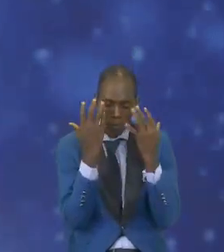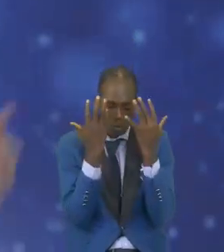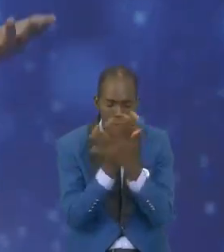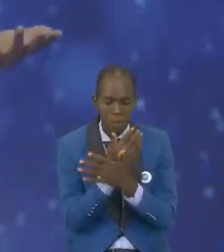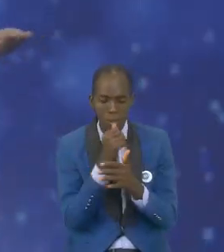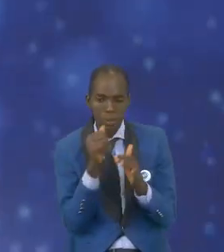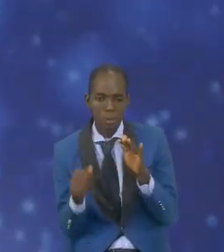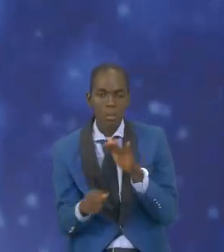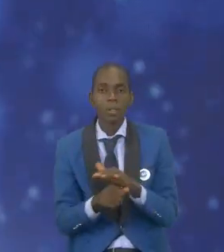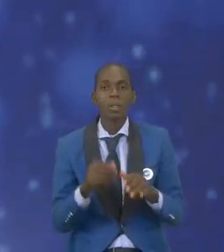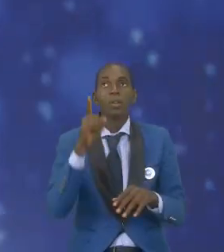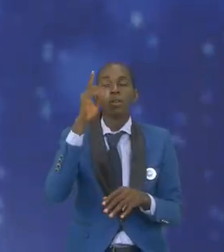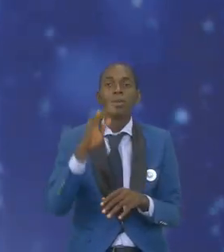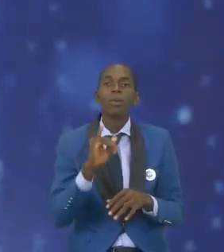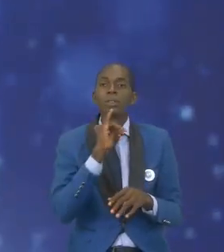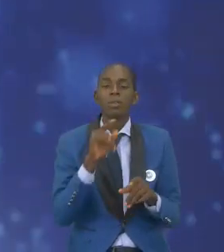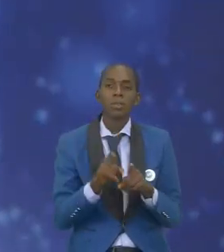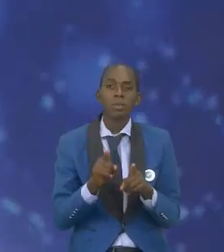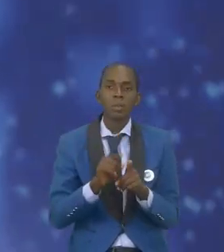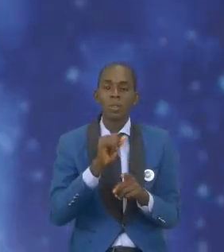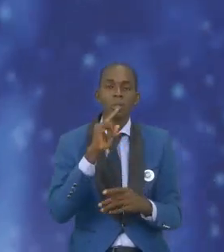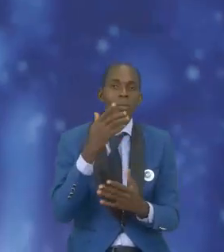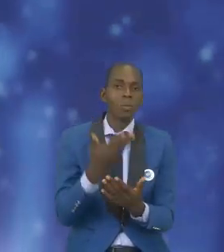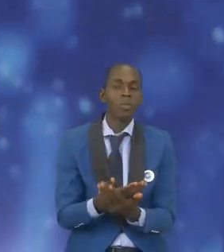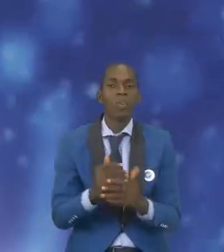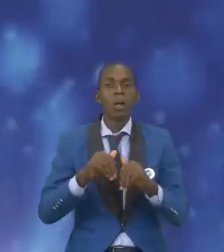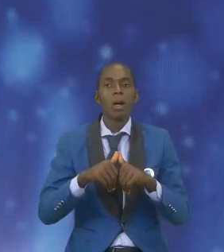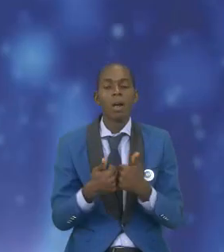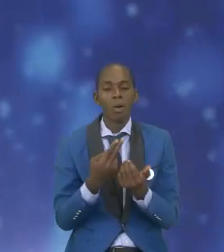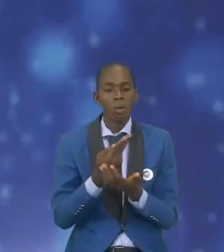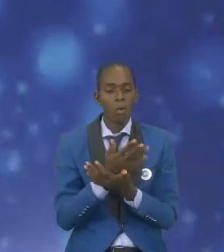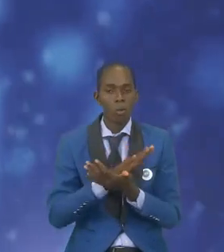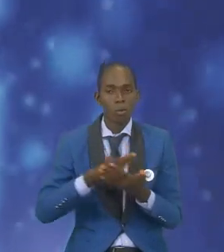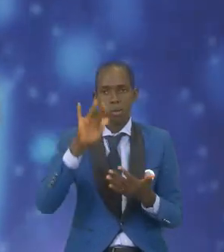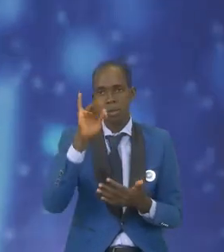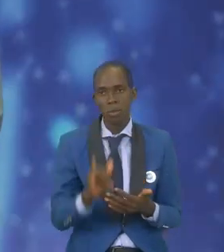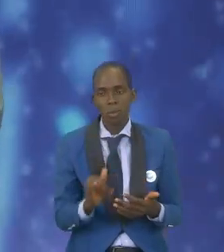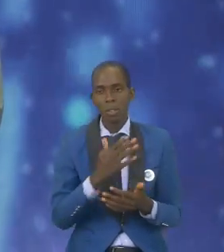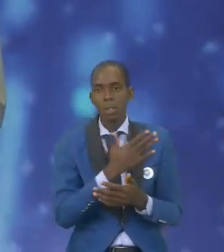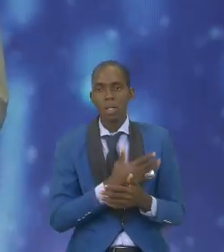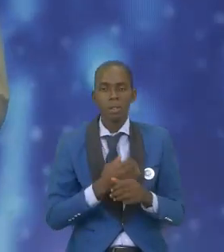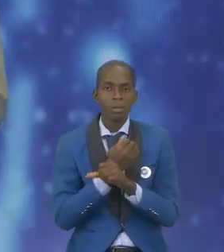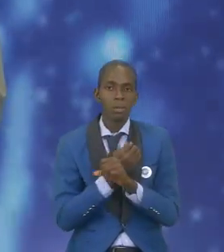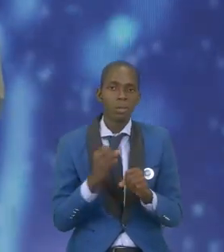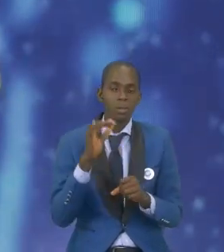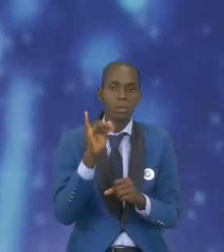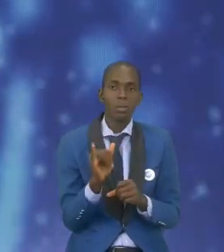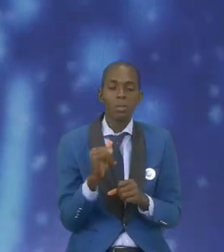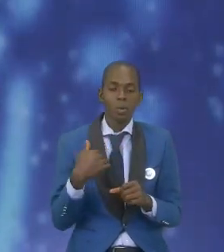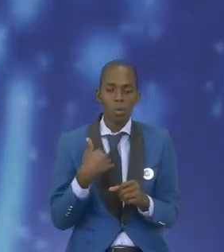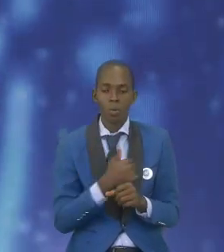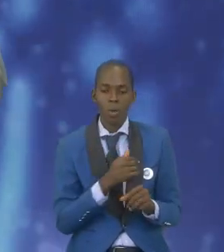also is witness how holily and justly and unblameably we